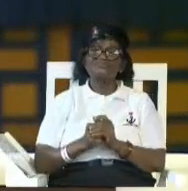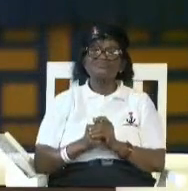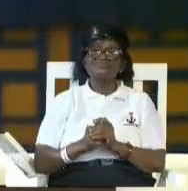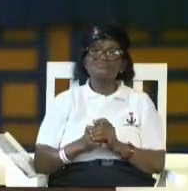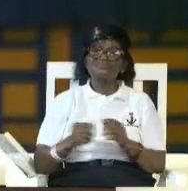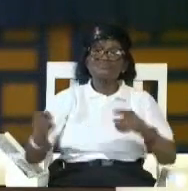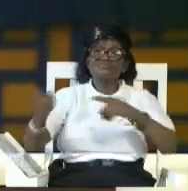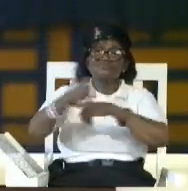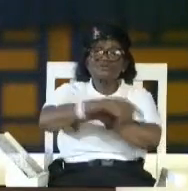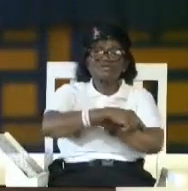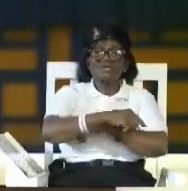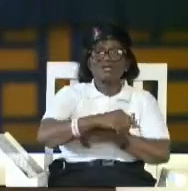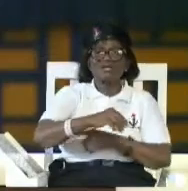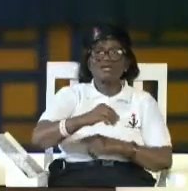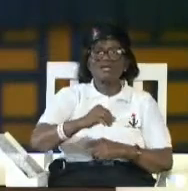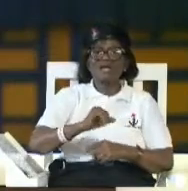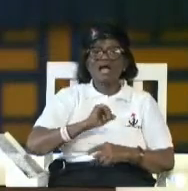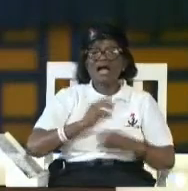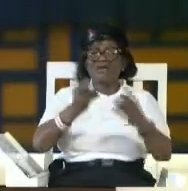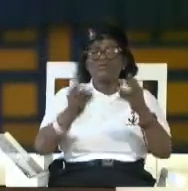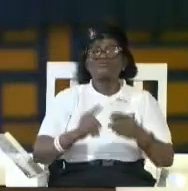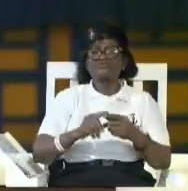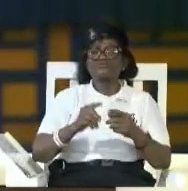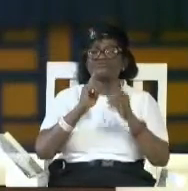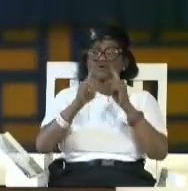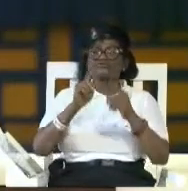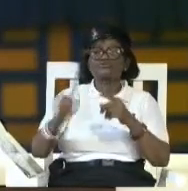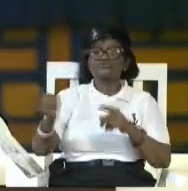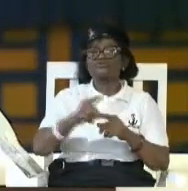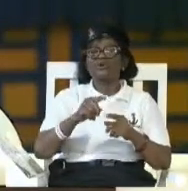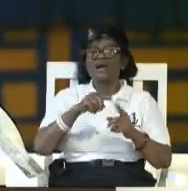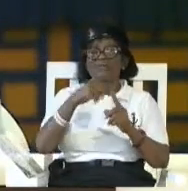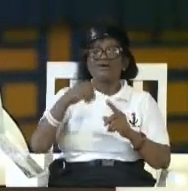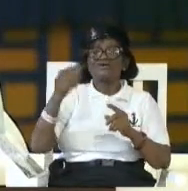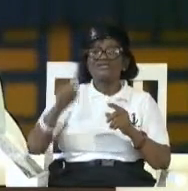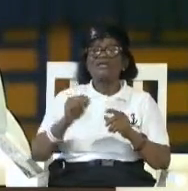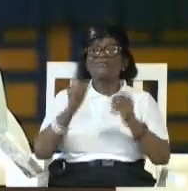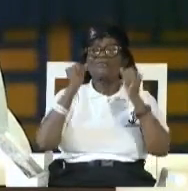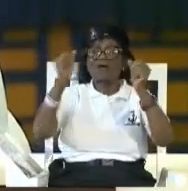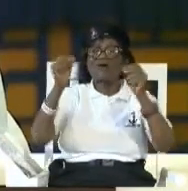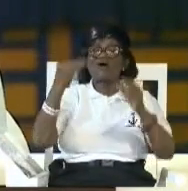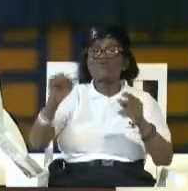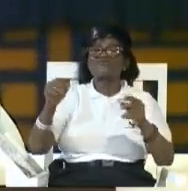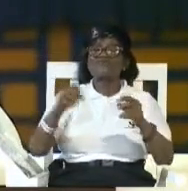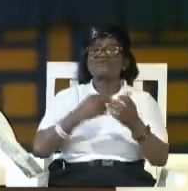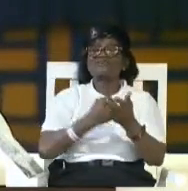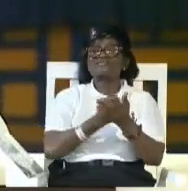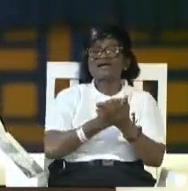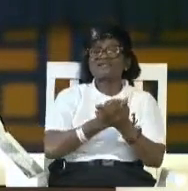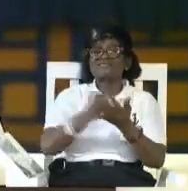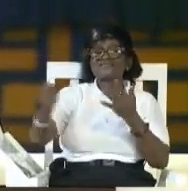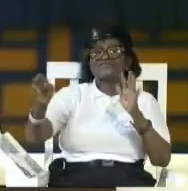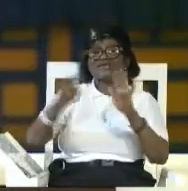Today I want to talk to you about the power of sanctification.